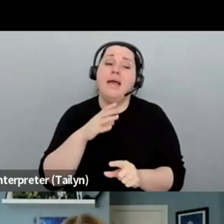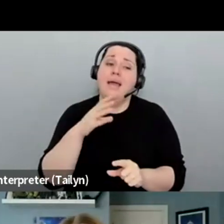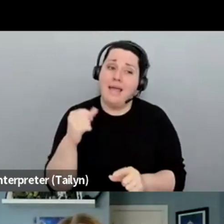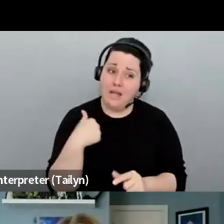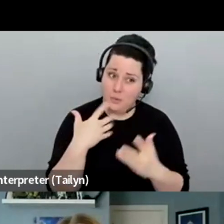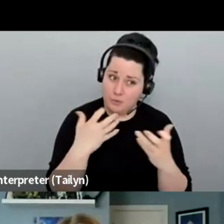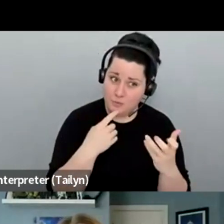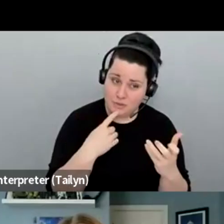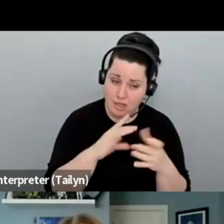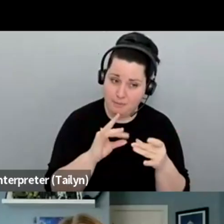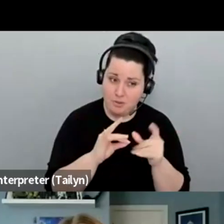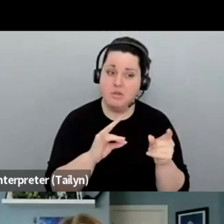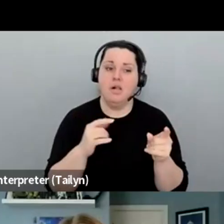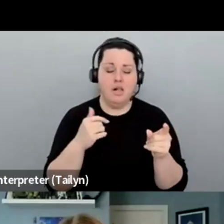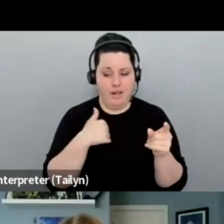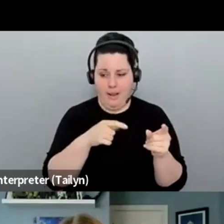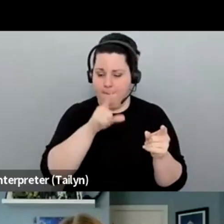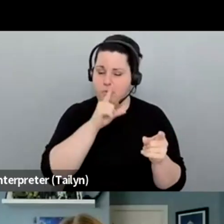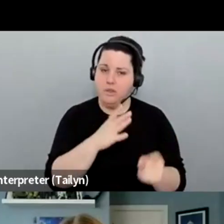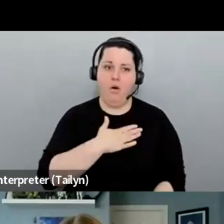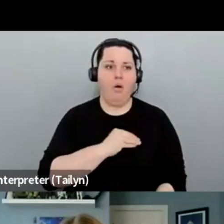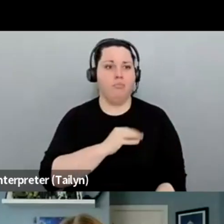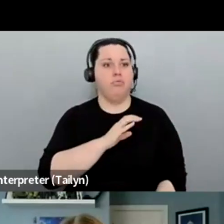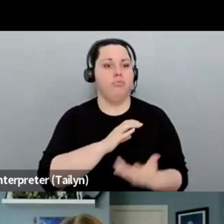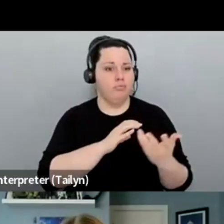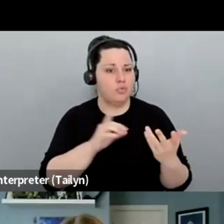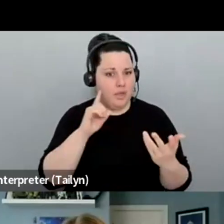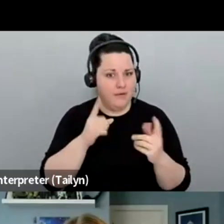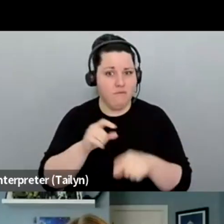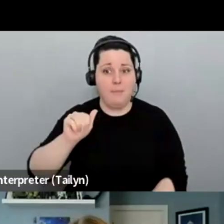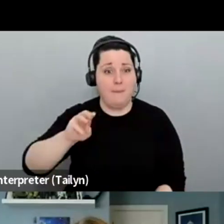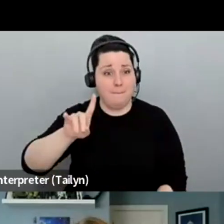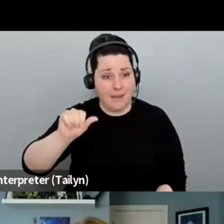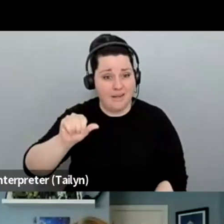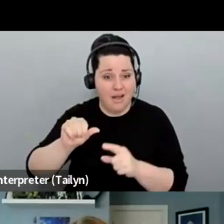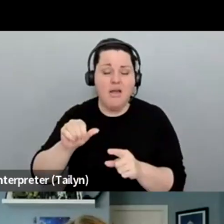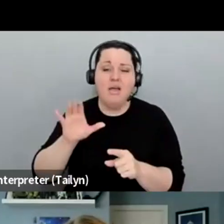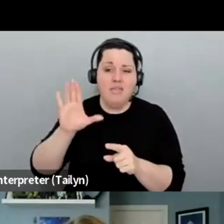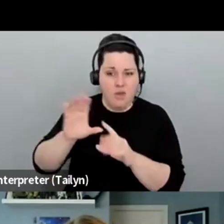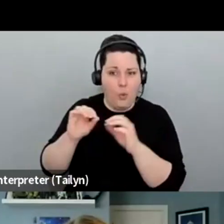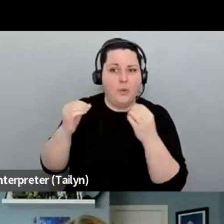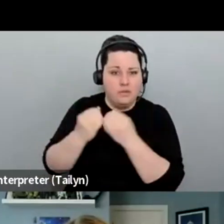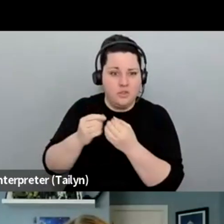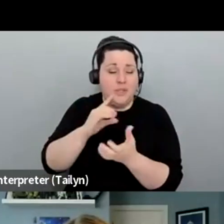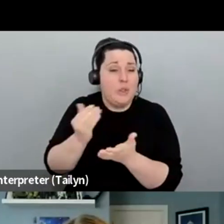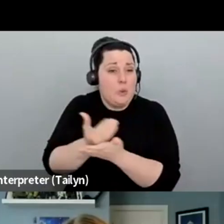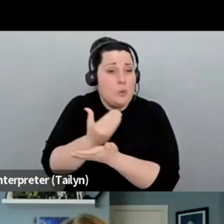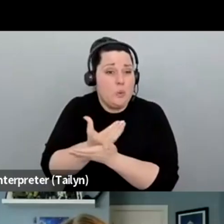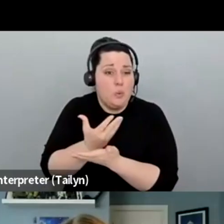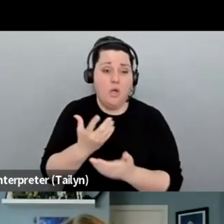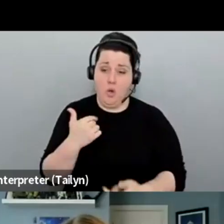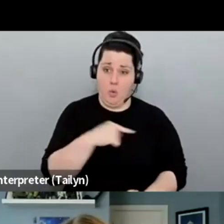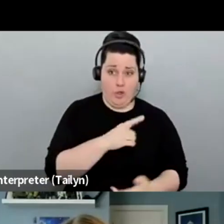just say that I am so heartened to hear from Amanda that their organization is fairly new.